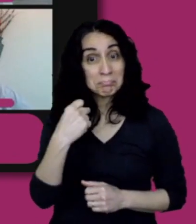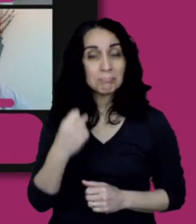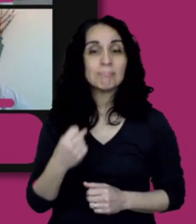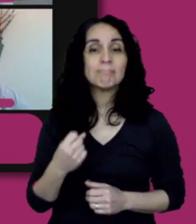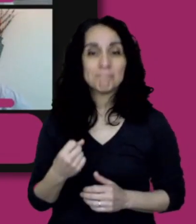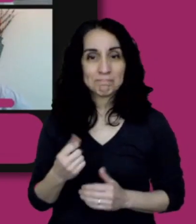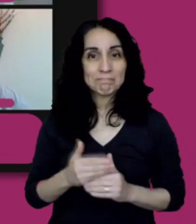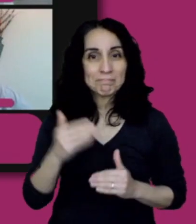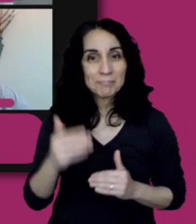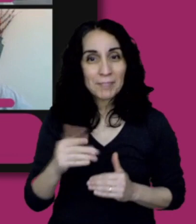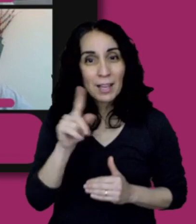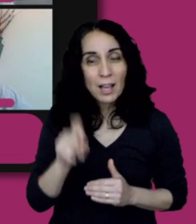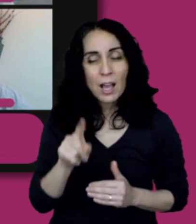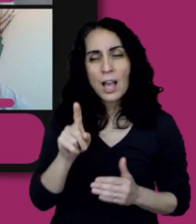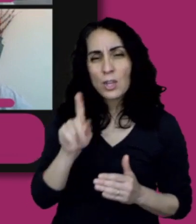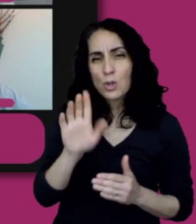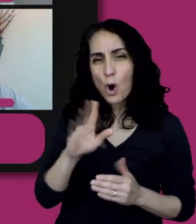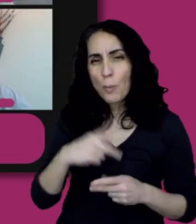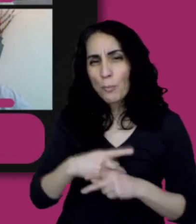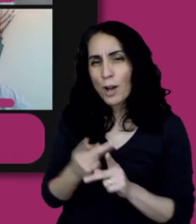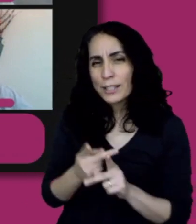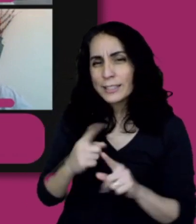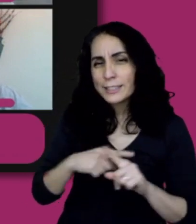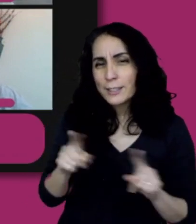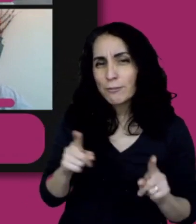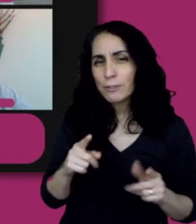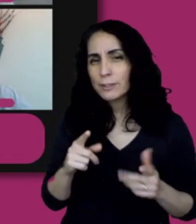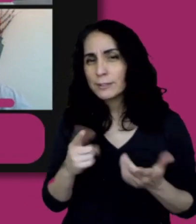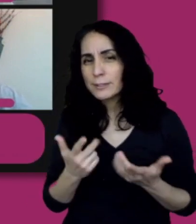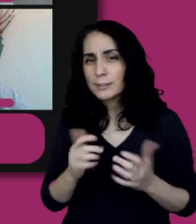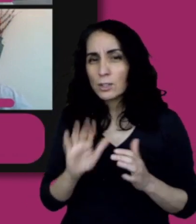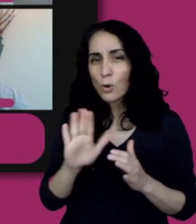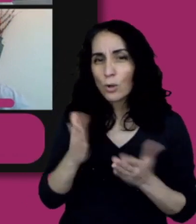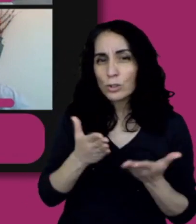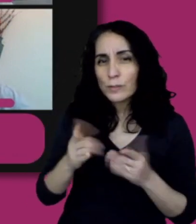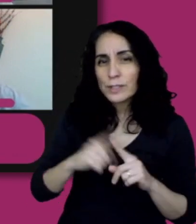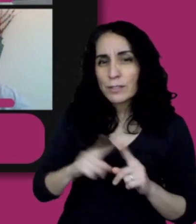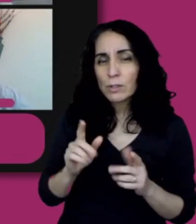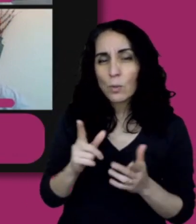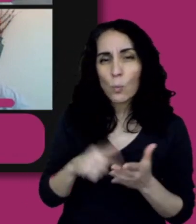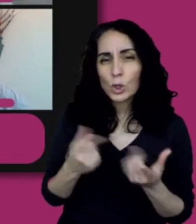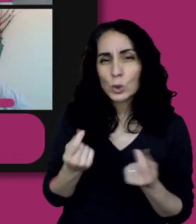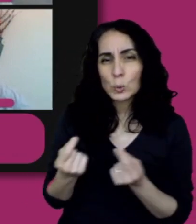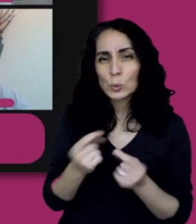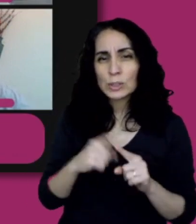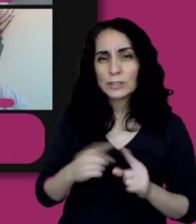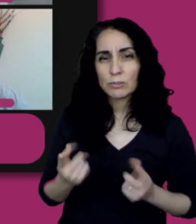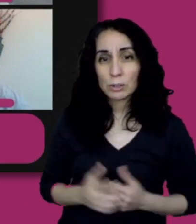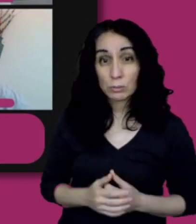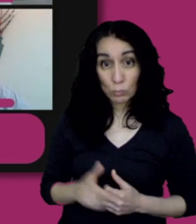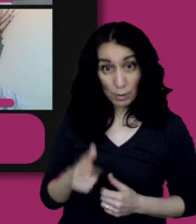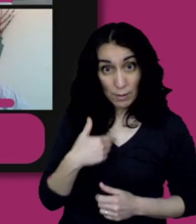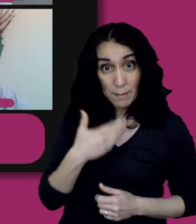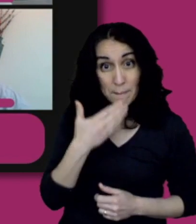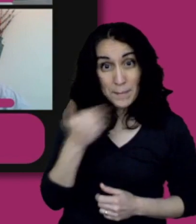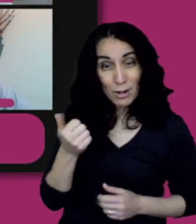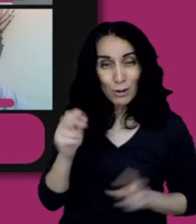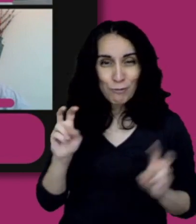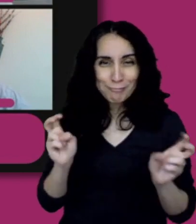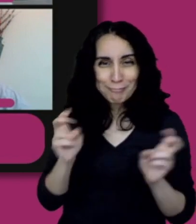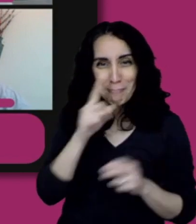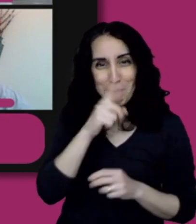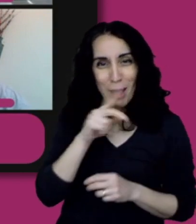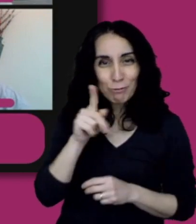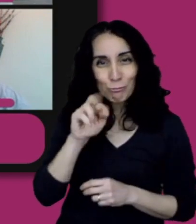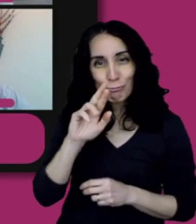they have, then I would ask, well, what makes your product different or service different? What are you going to do differently? Do you have a